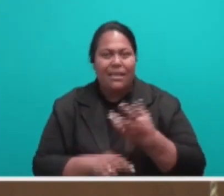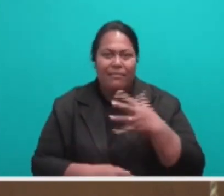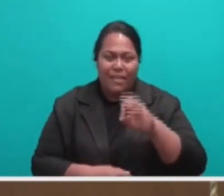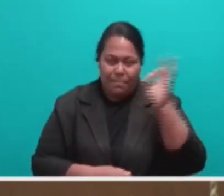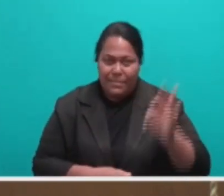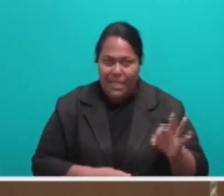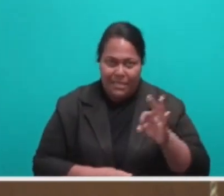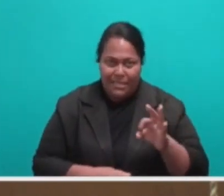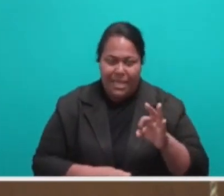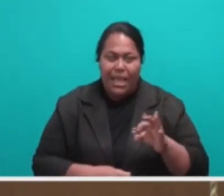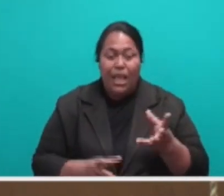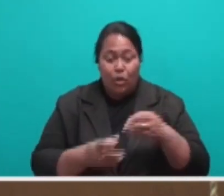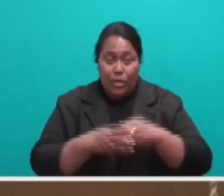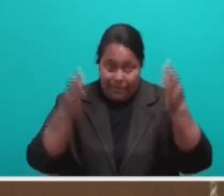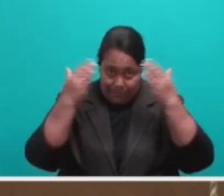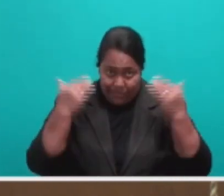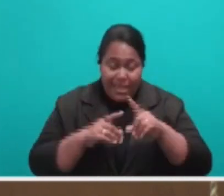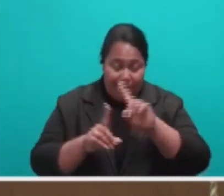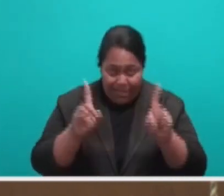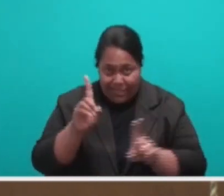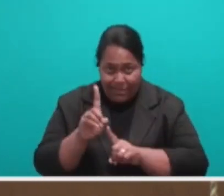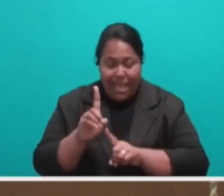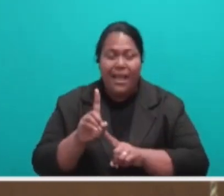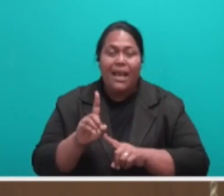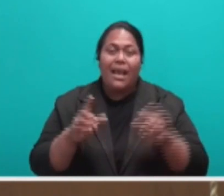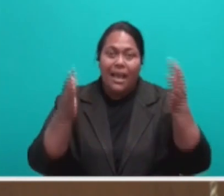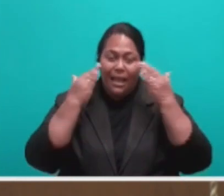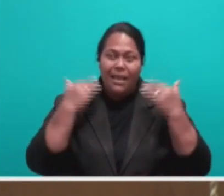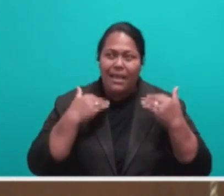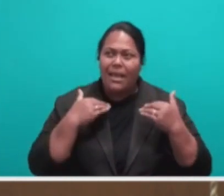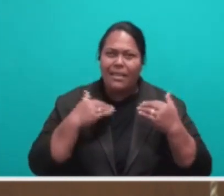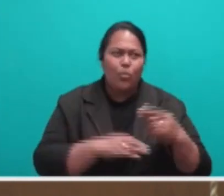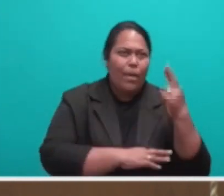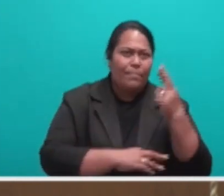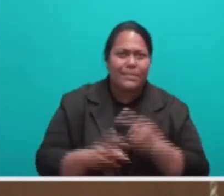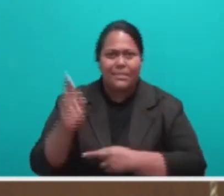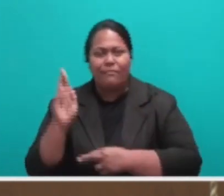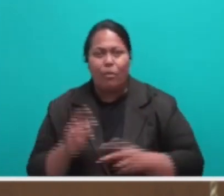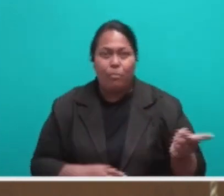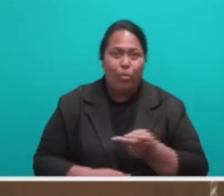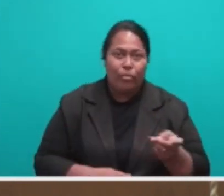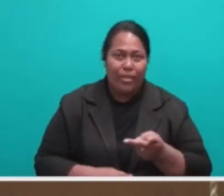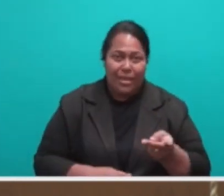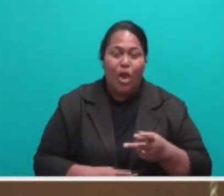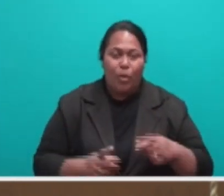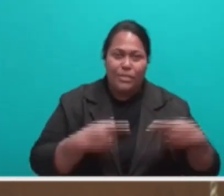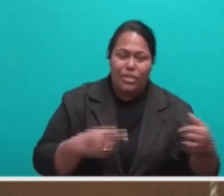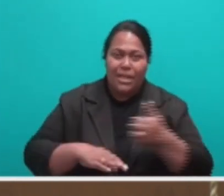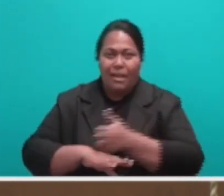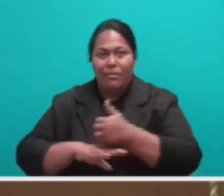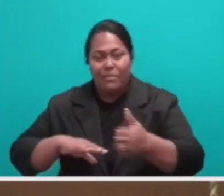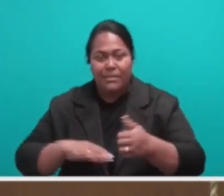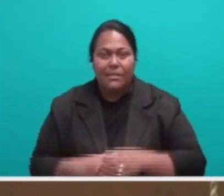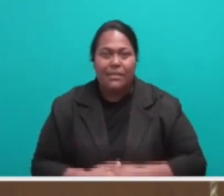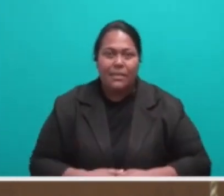Speaker, Government, Opposition Whip, and leaders of the government in Parliament, and